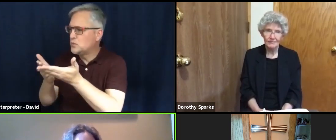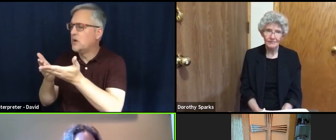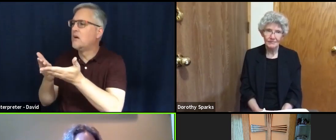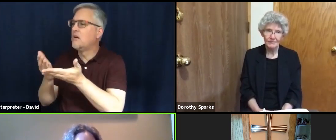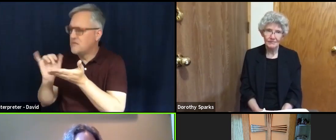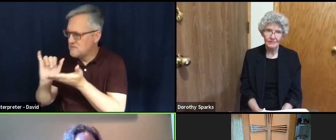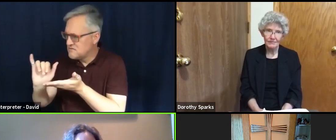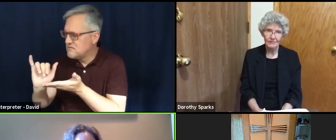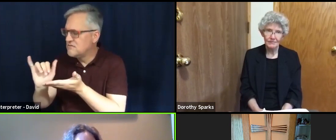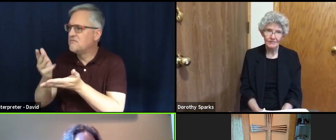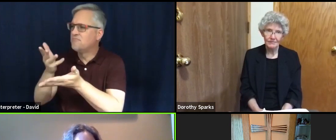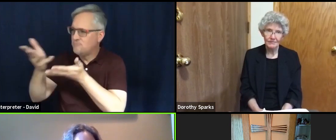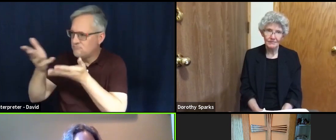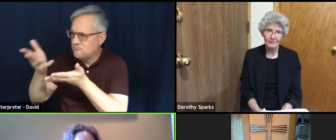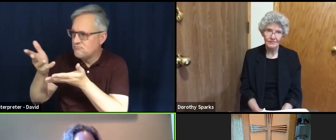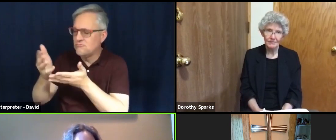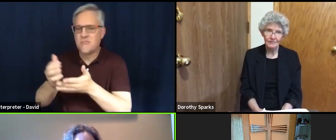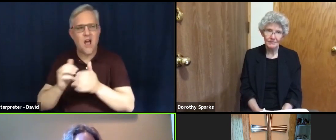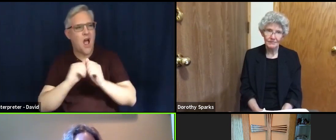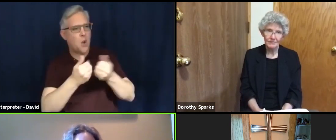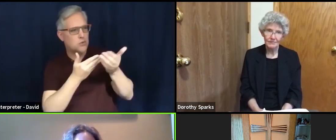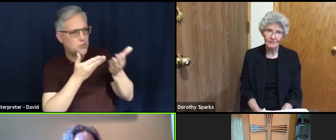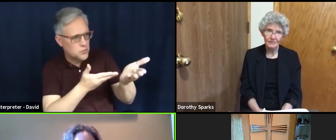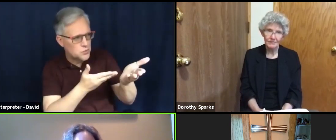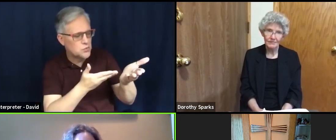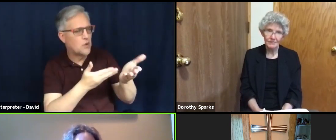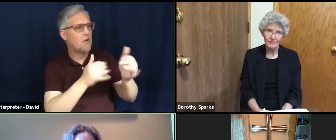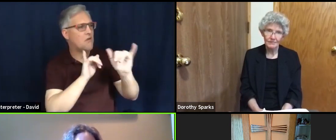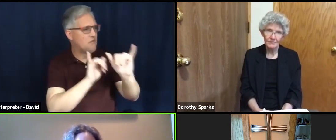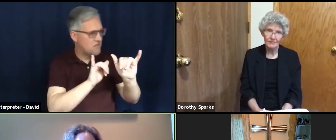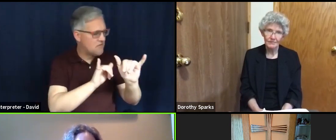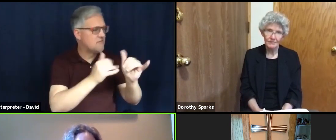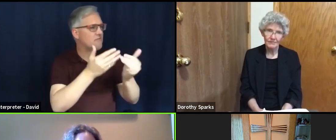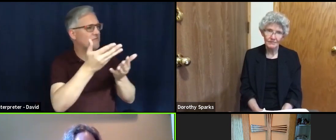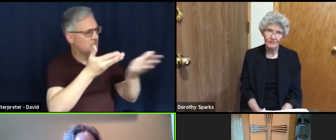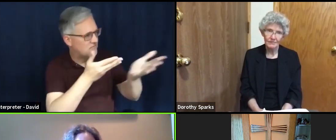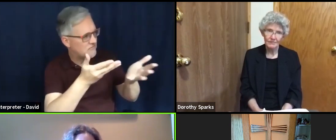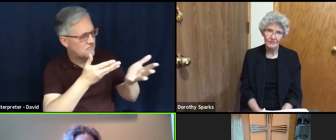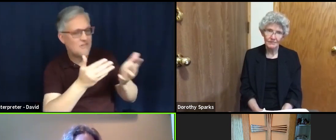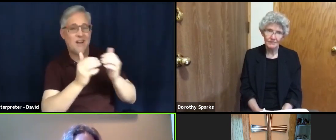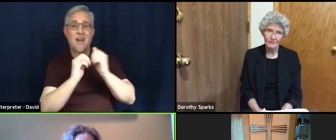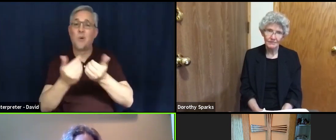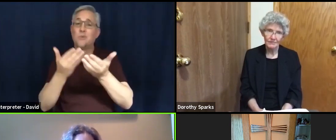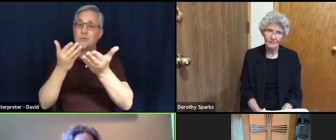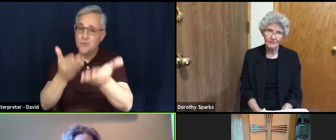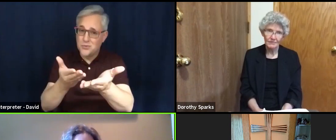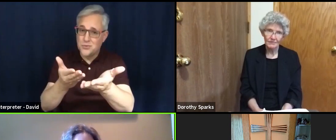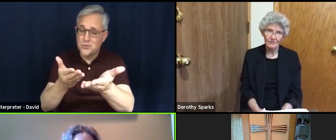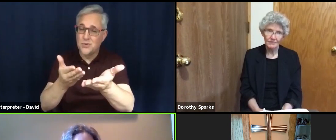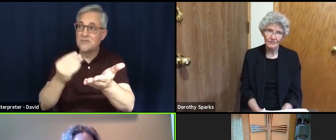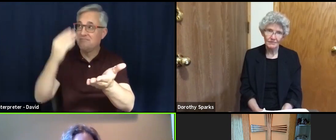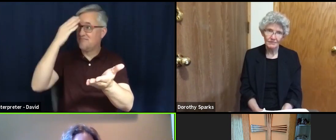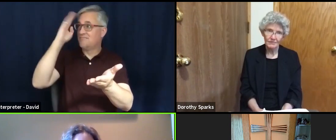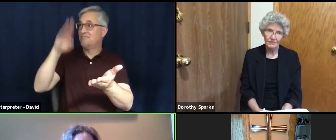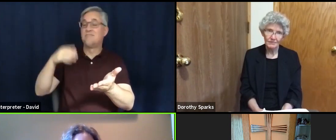How are you? And know that God's peace is with each